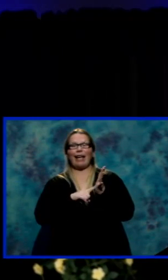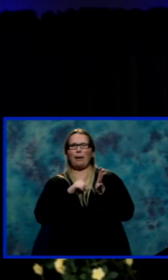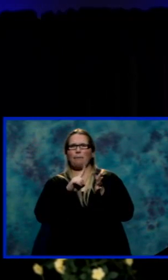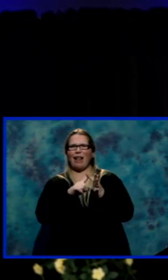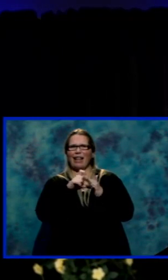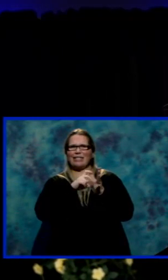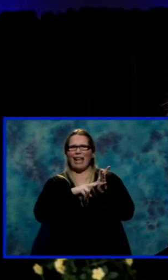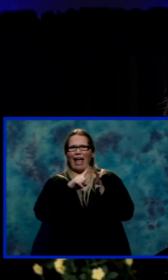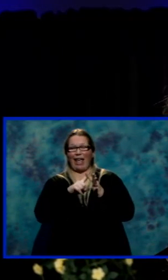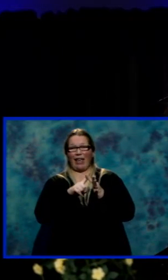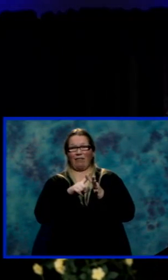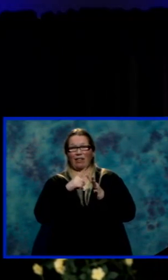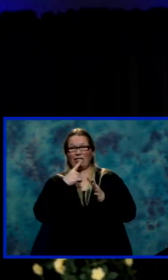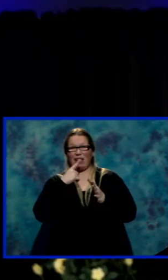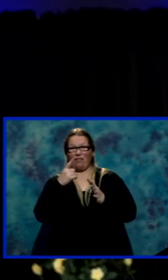six people in the last week.